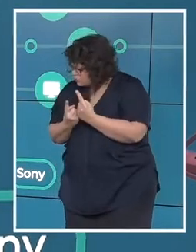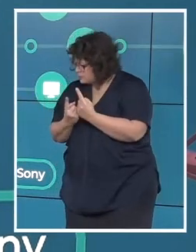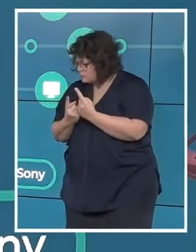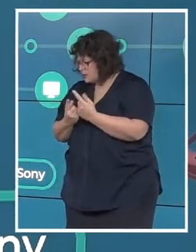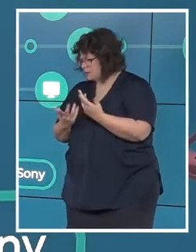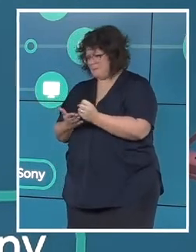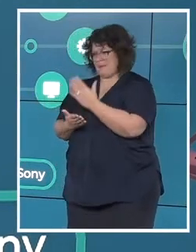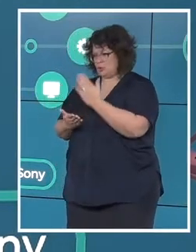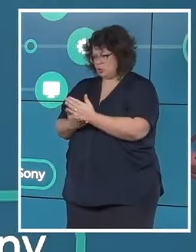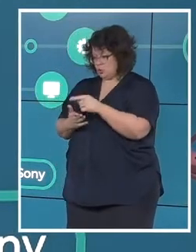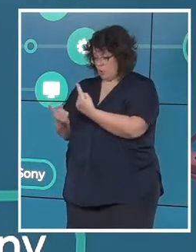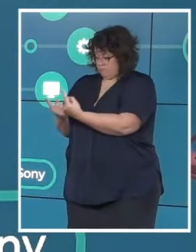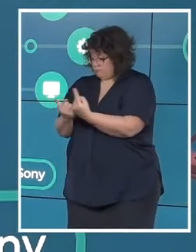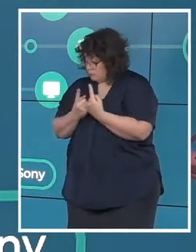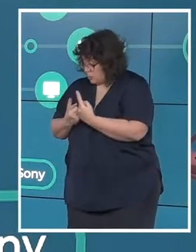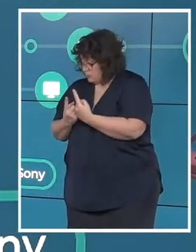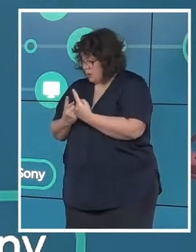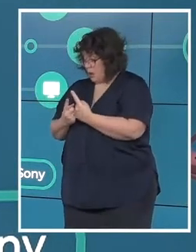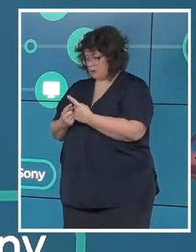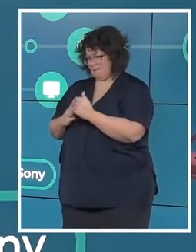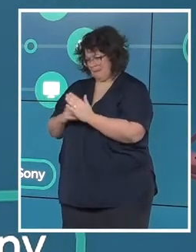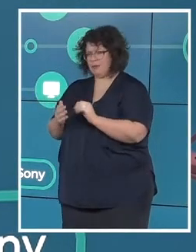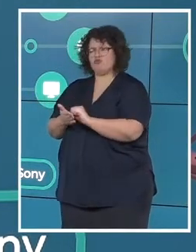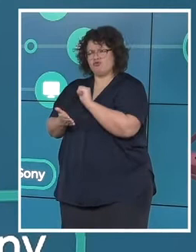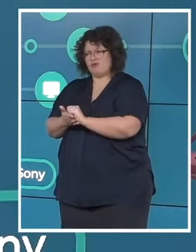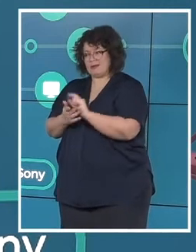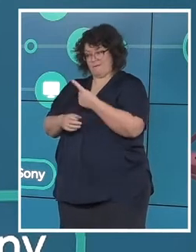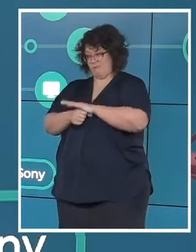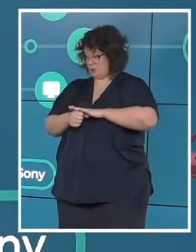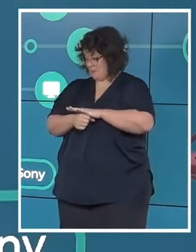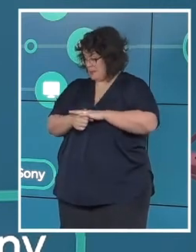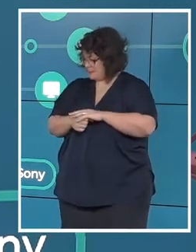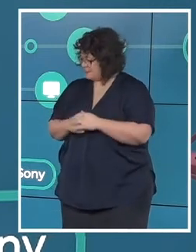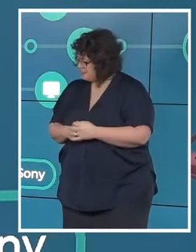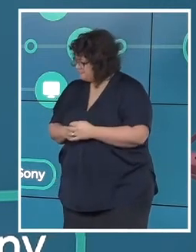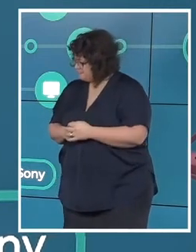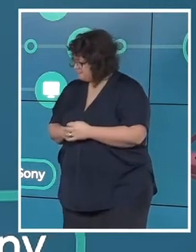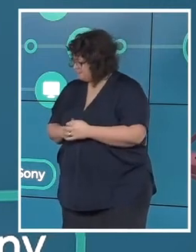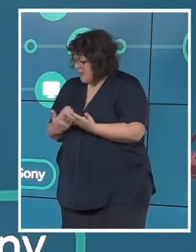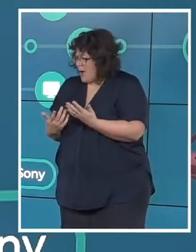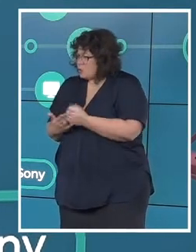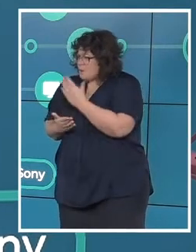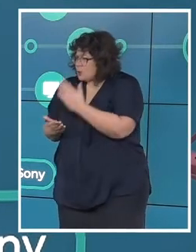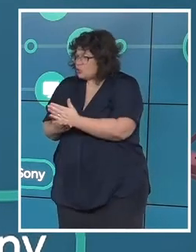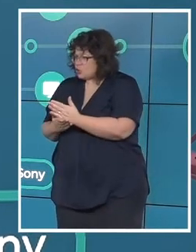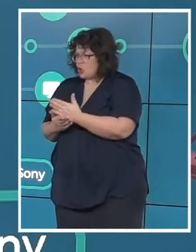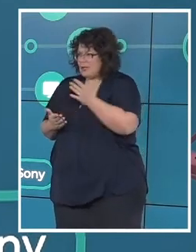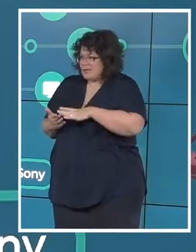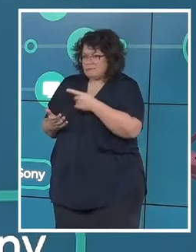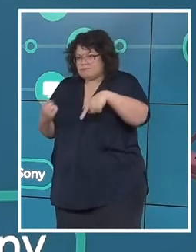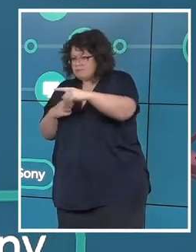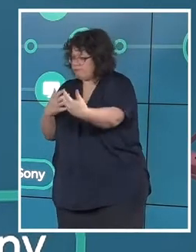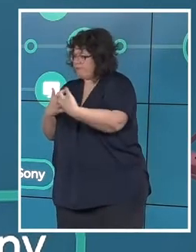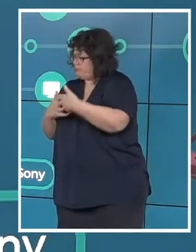the needs of all? Right, when we think about smarter technology for all. And this is, as I said earlier on, this is